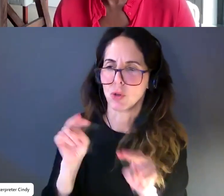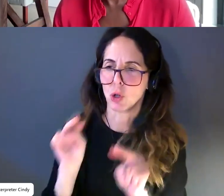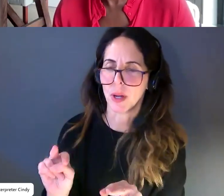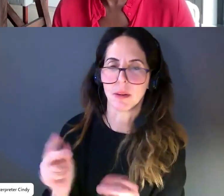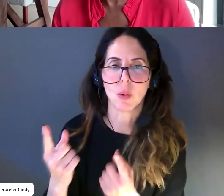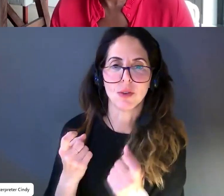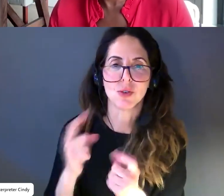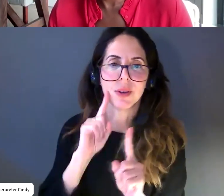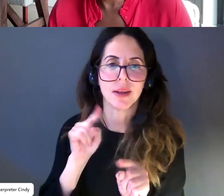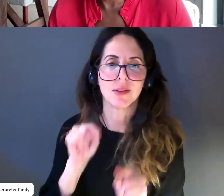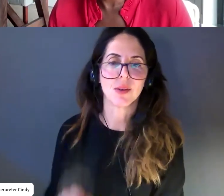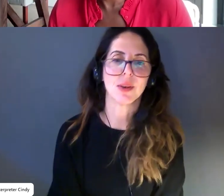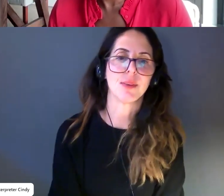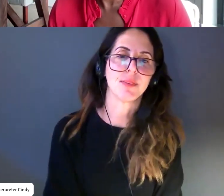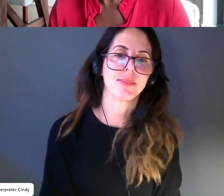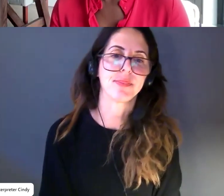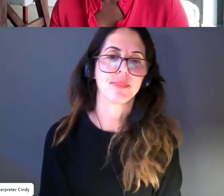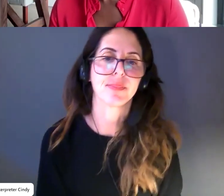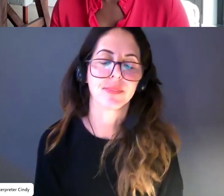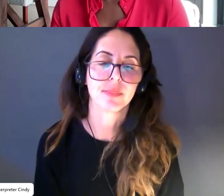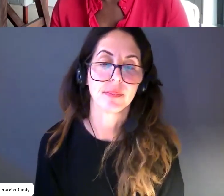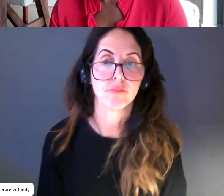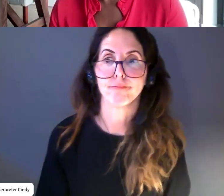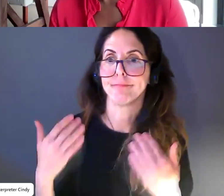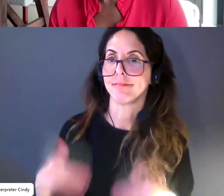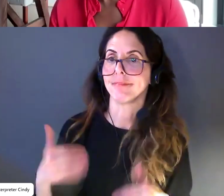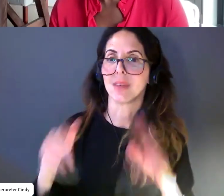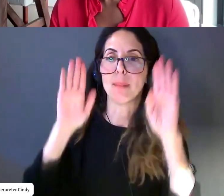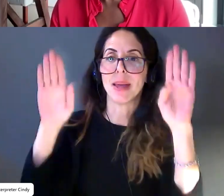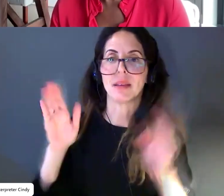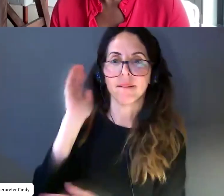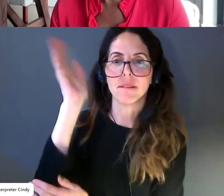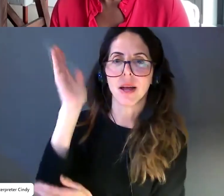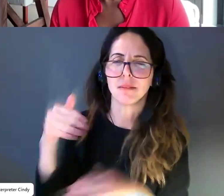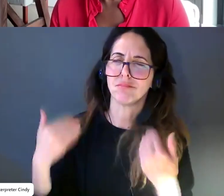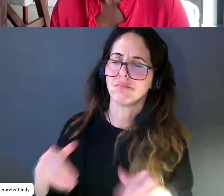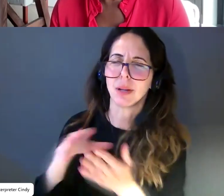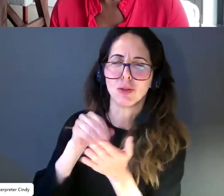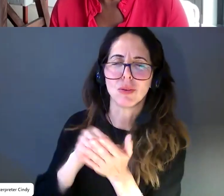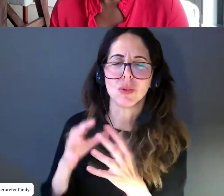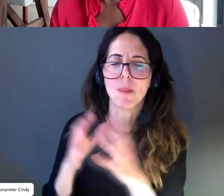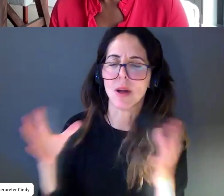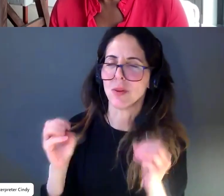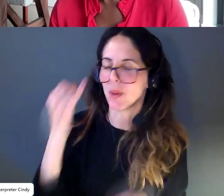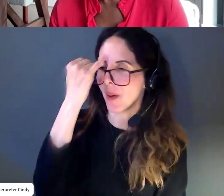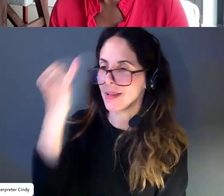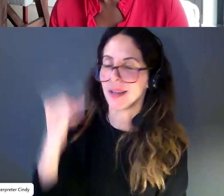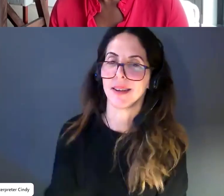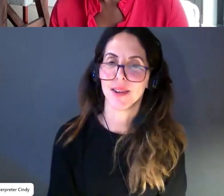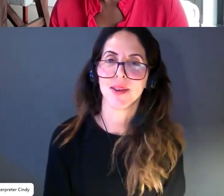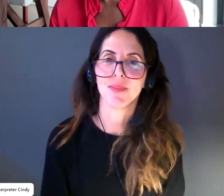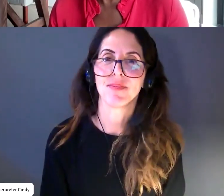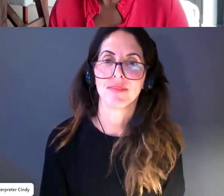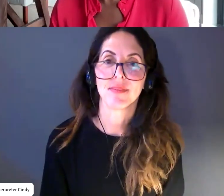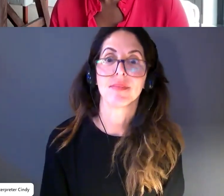Q&A just to see. I think people are still digesting. It was a fantastic presentation. I learned so much. You have no idea. And I think we're